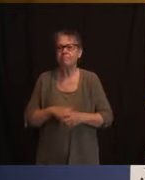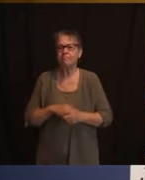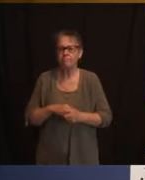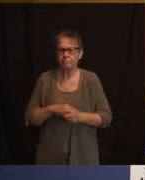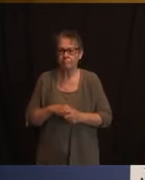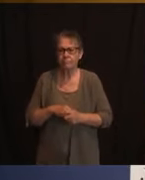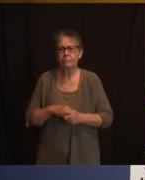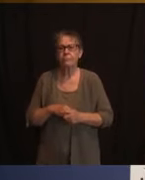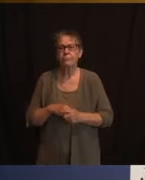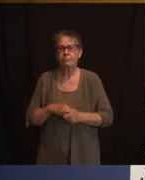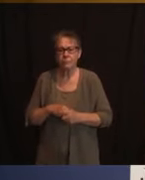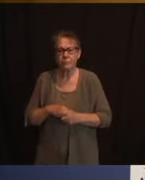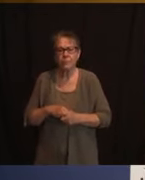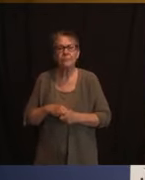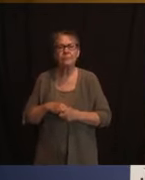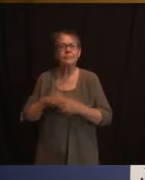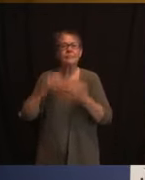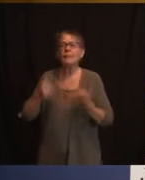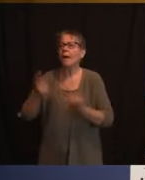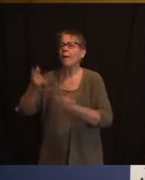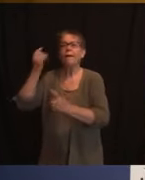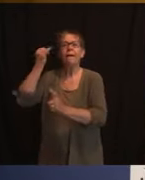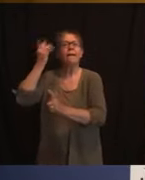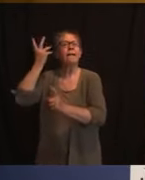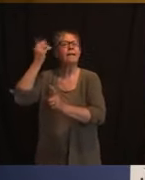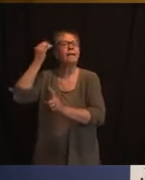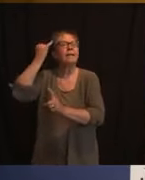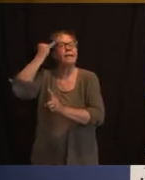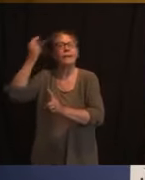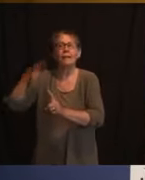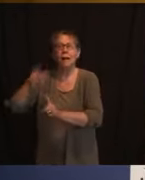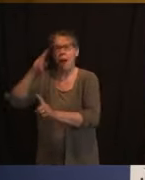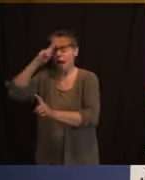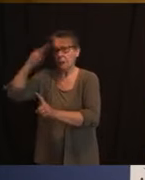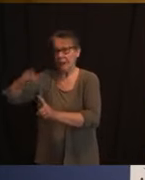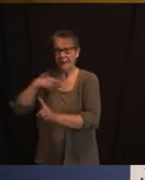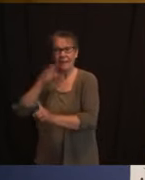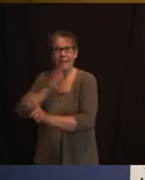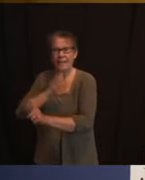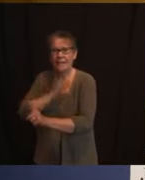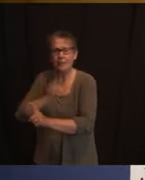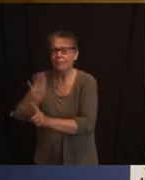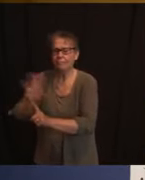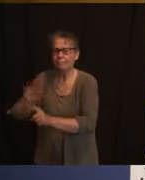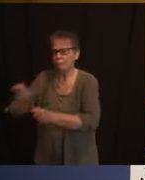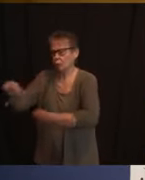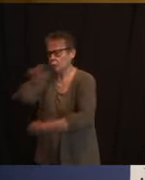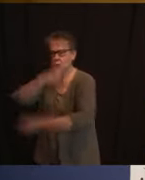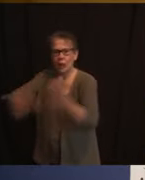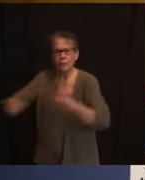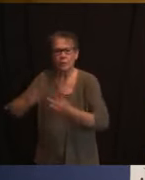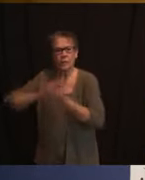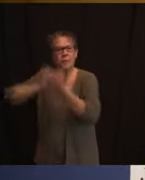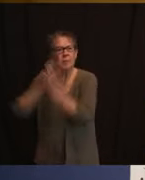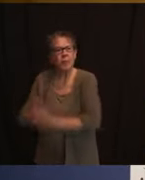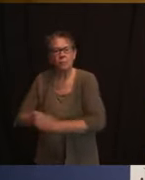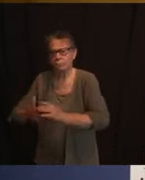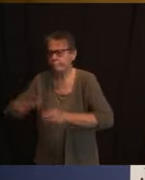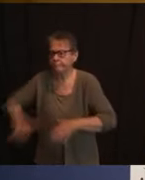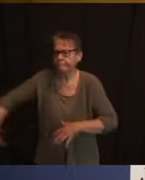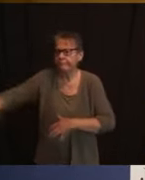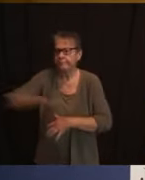space and even their parking lots to increase the number of beds for critically ill patients. They've shown great compassion and empathy